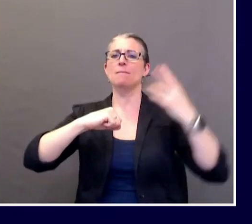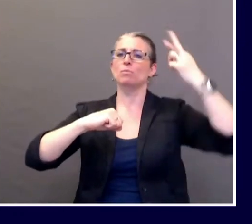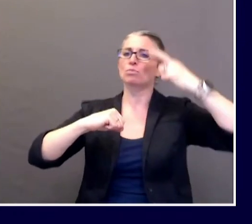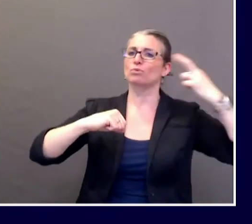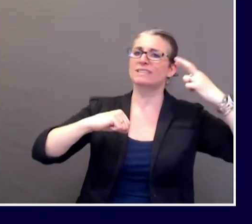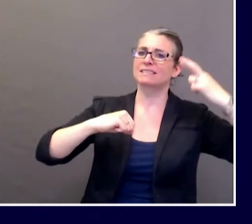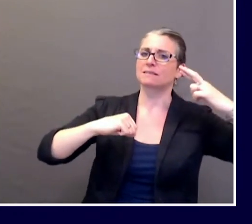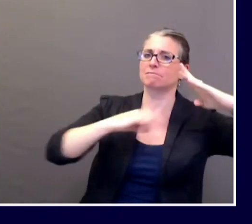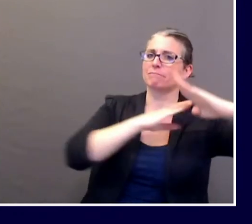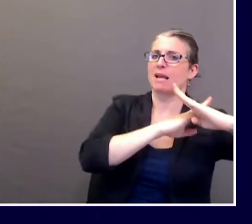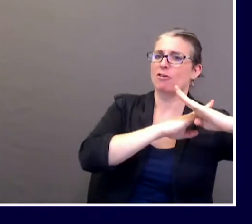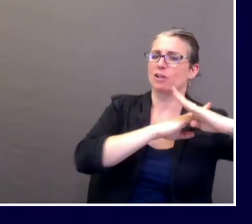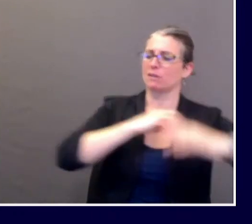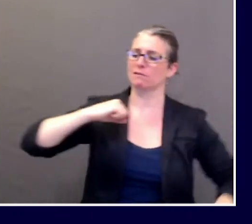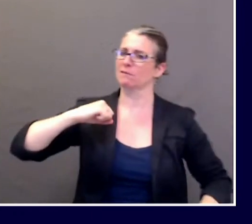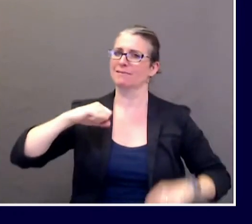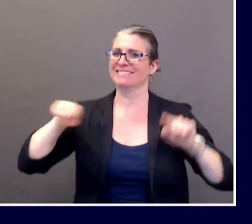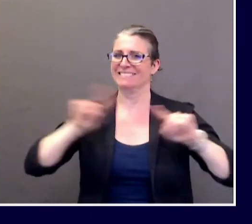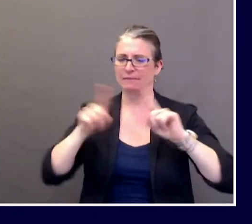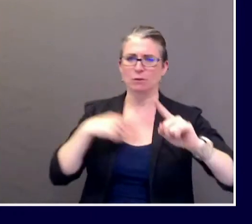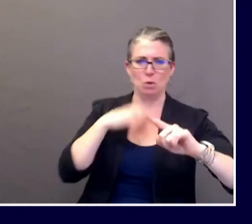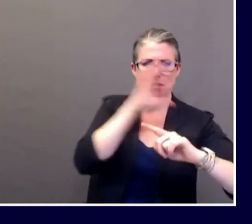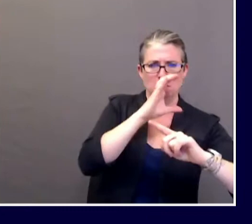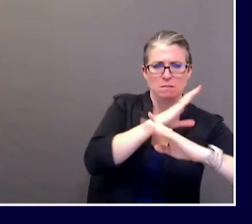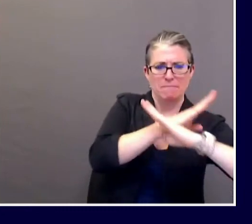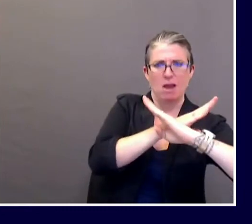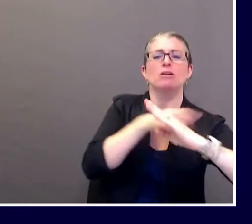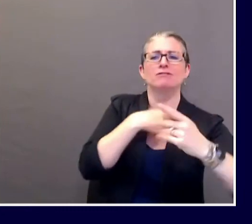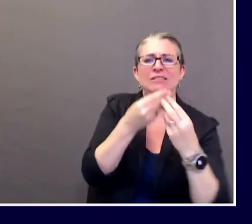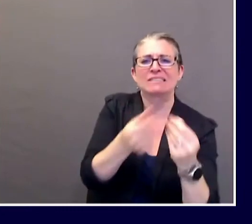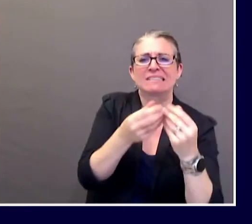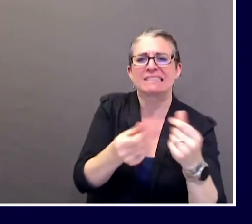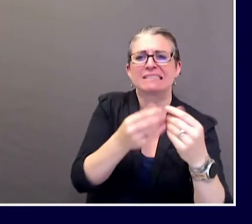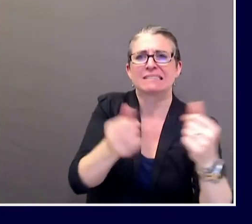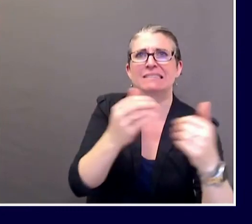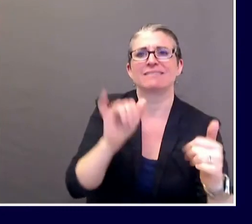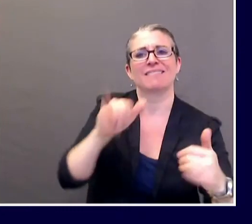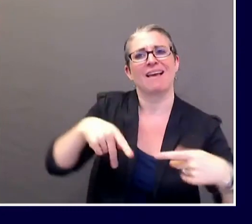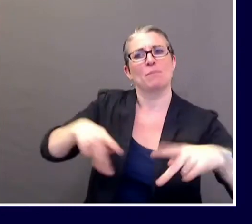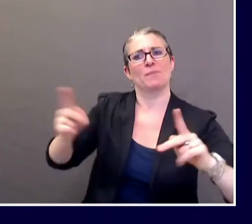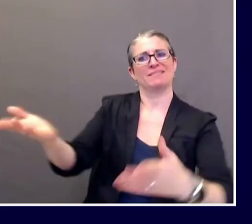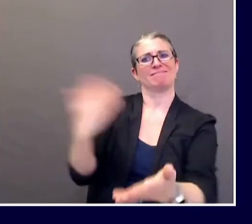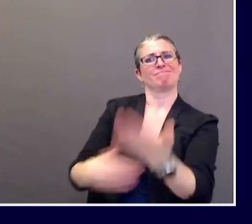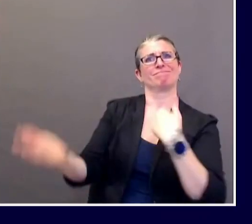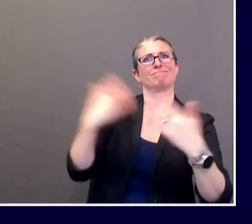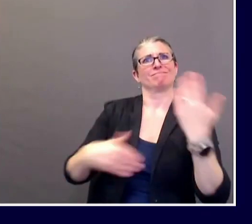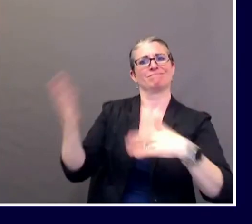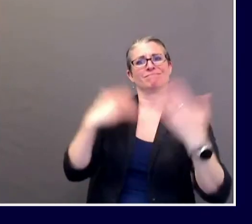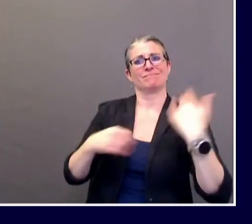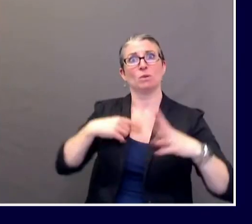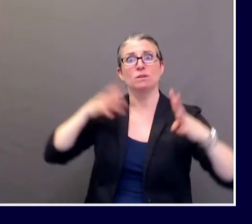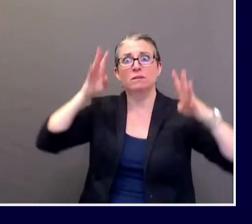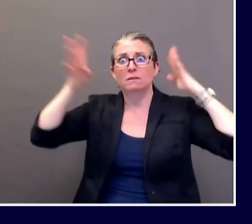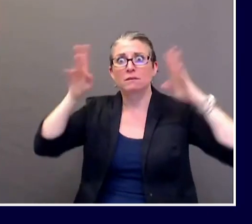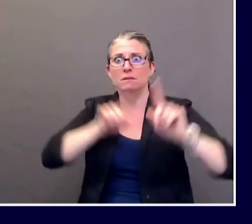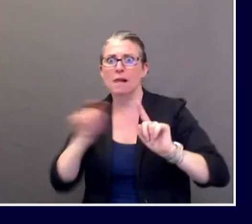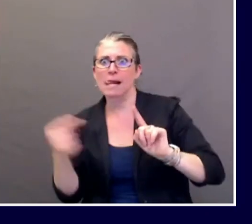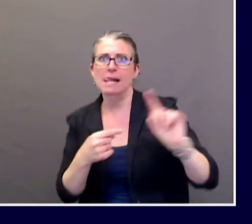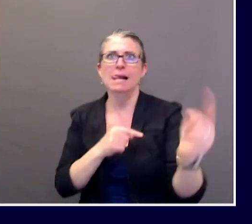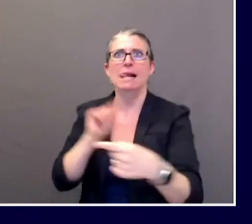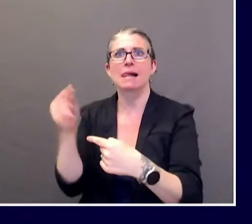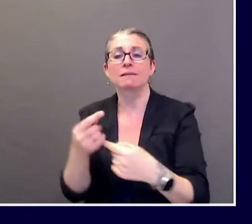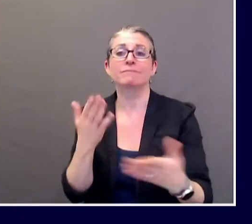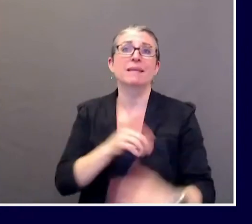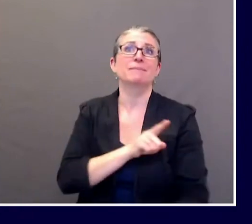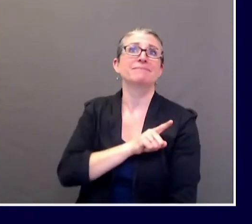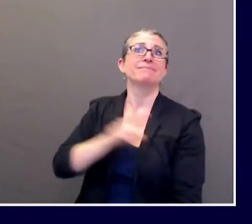on workplace clinics, on campus, college campus clinics, moving our clinics to places where